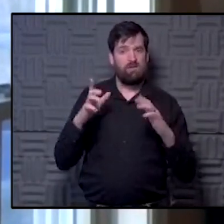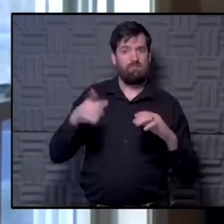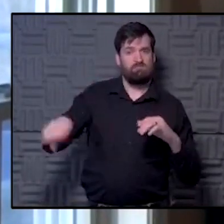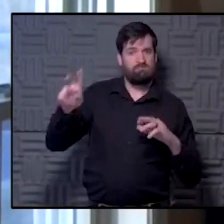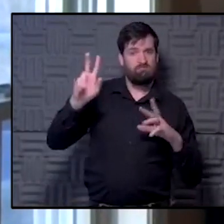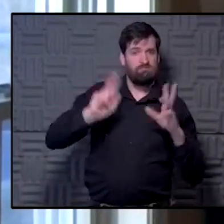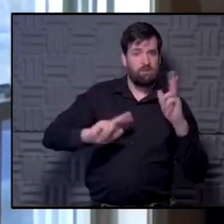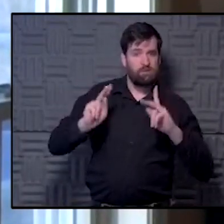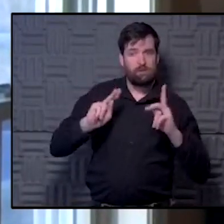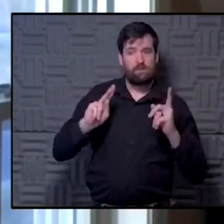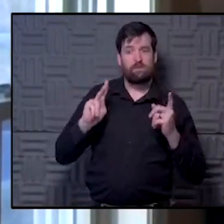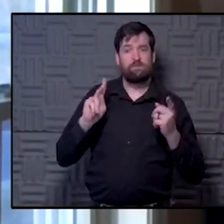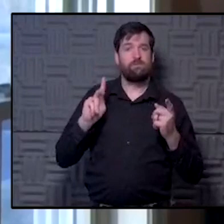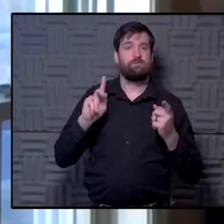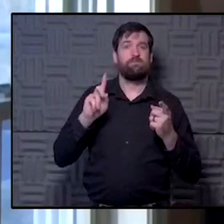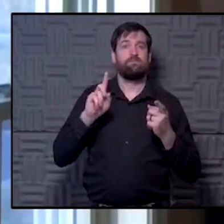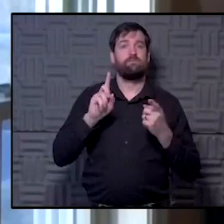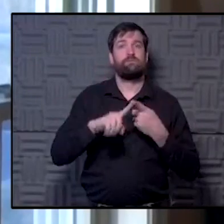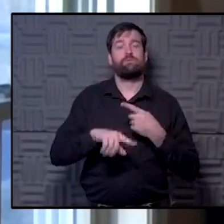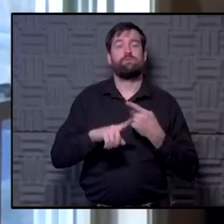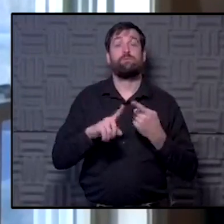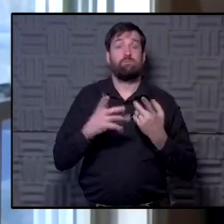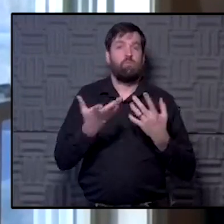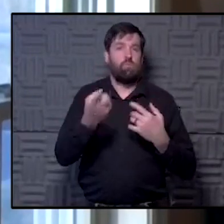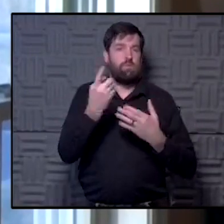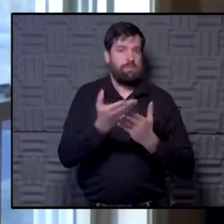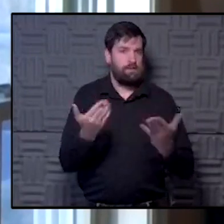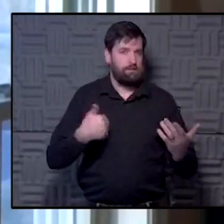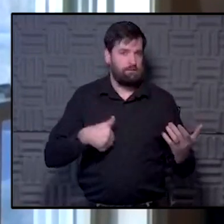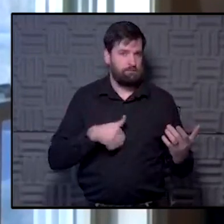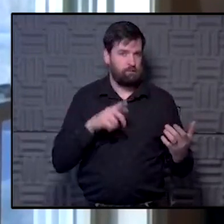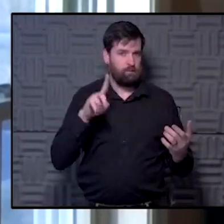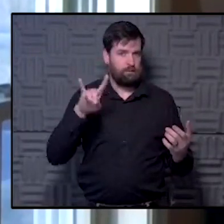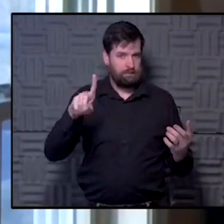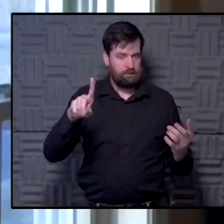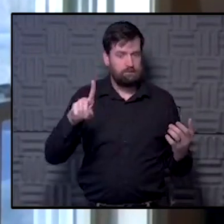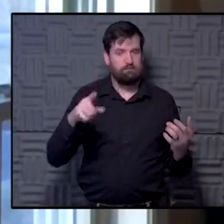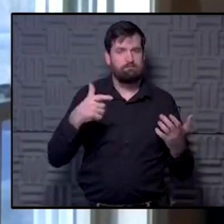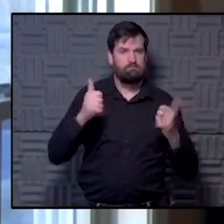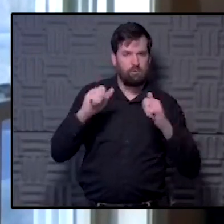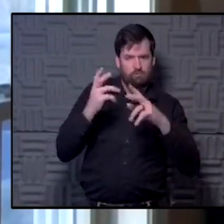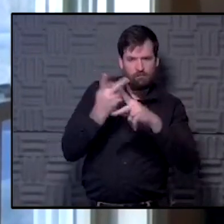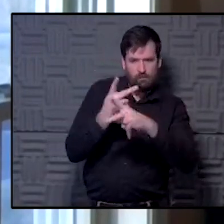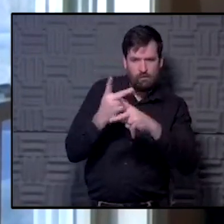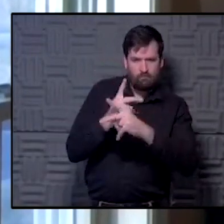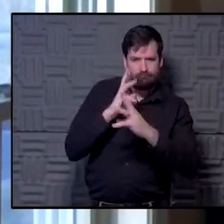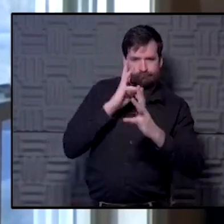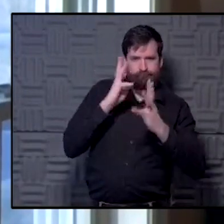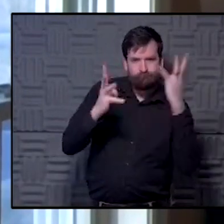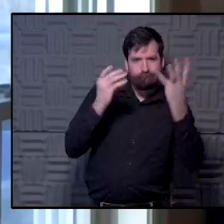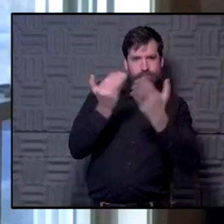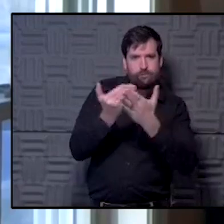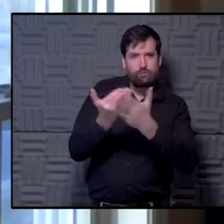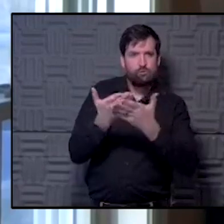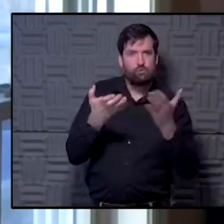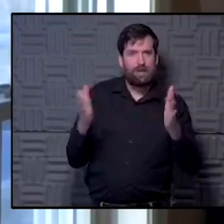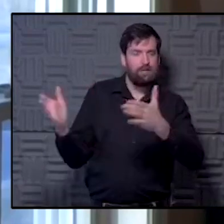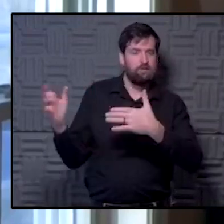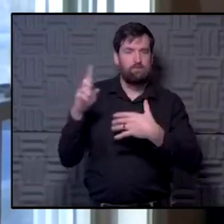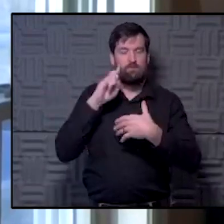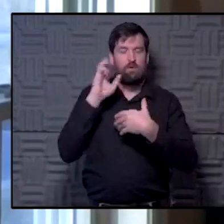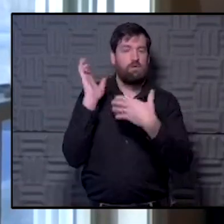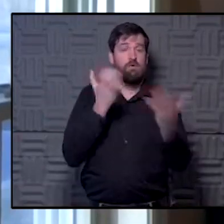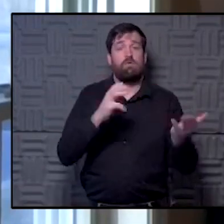to maybe, so one thing we've done, we've tried to figure out innovative ways to deliver